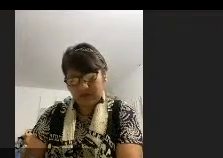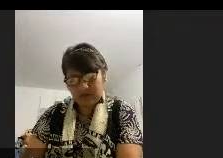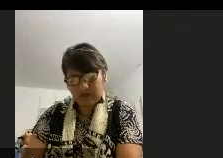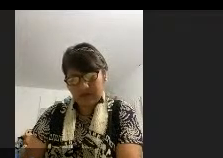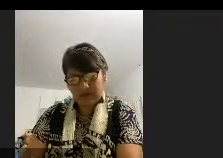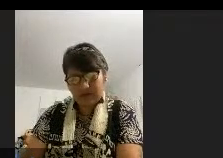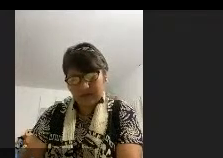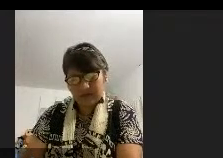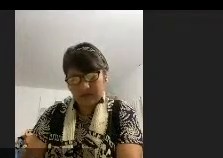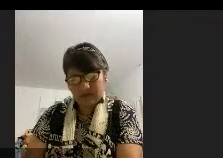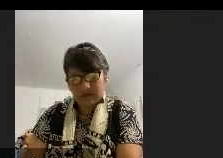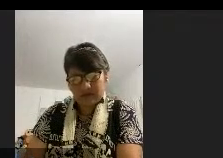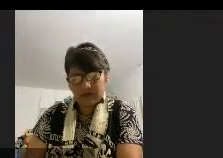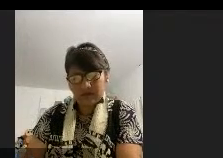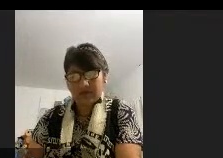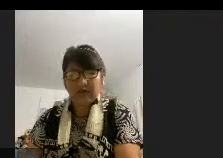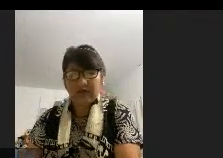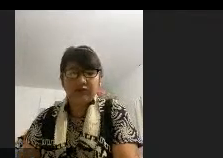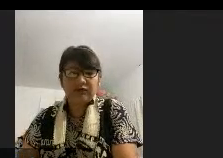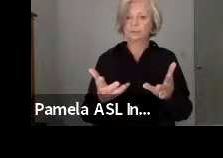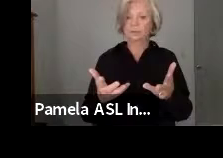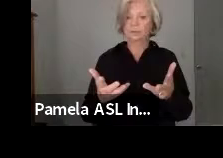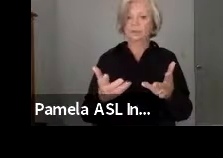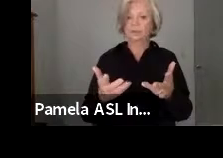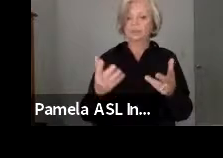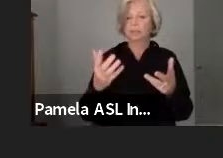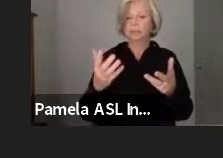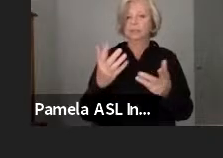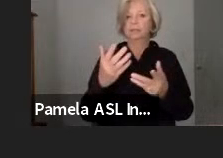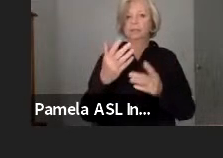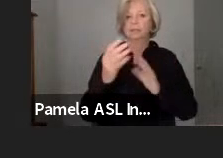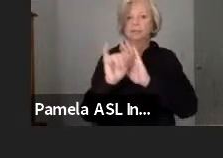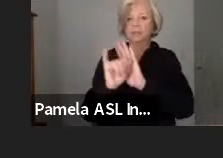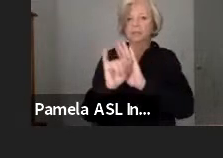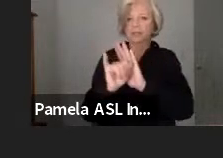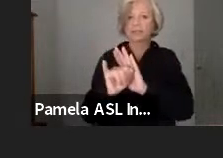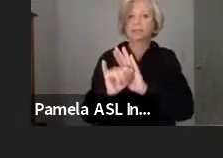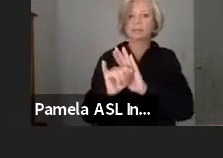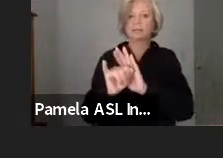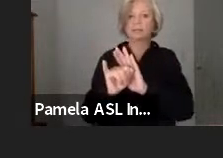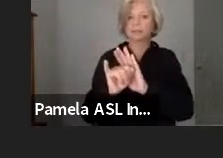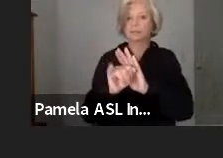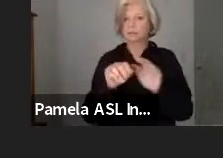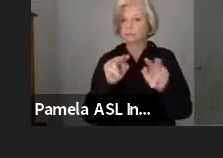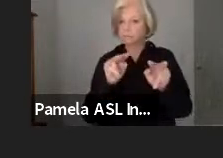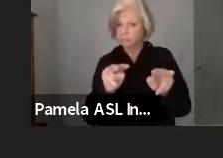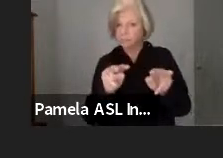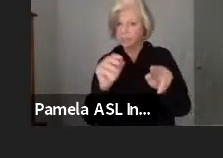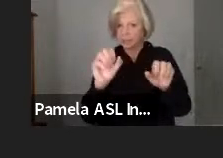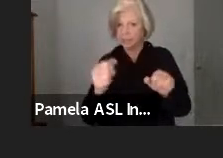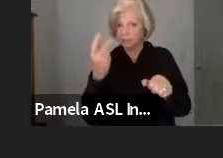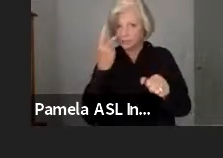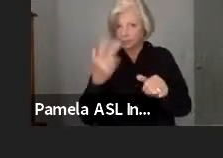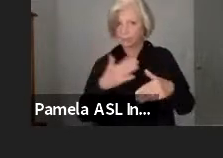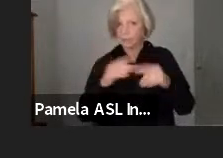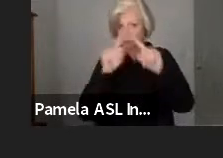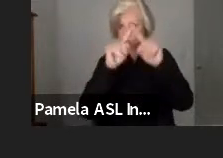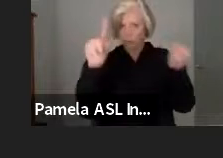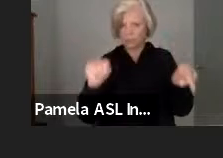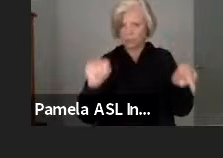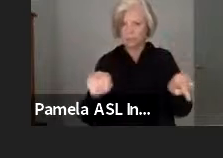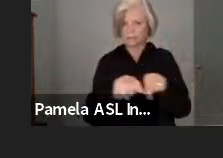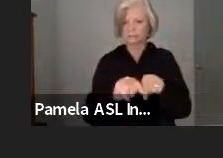Here is a version that we have been looking at. Can you guys see my screen? Yes, we